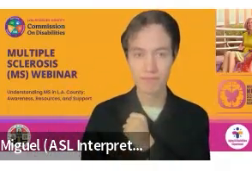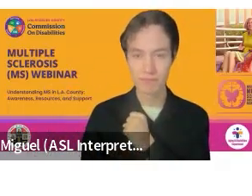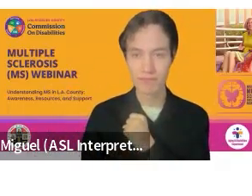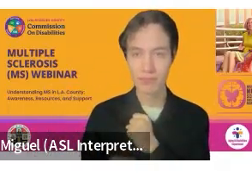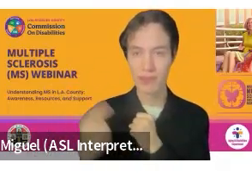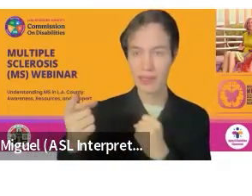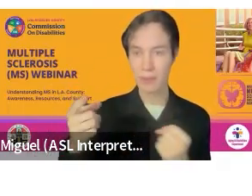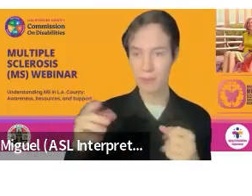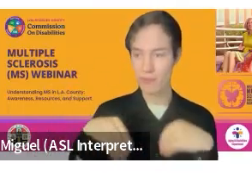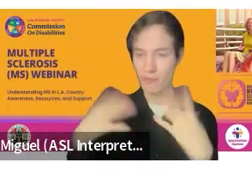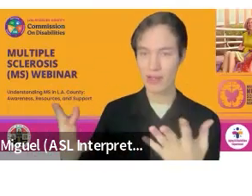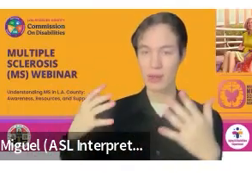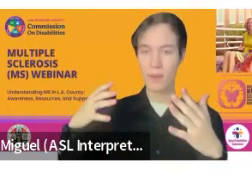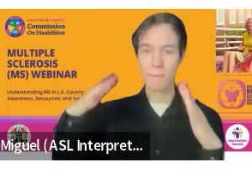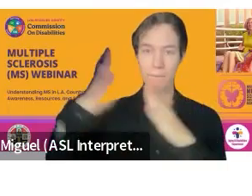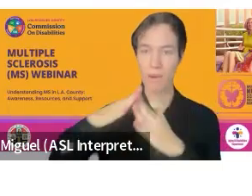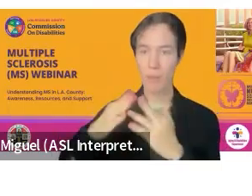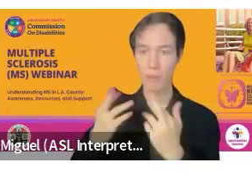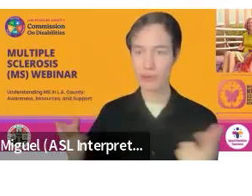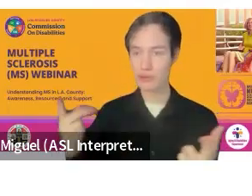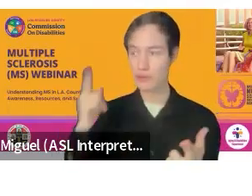my patients. So I really appreciate his work.